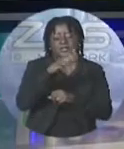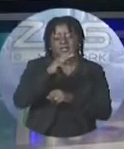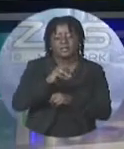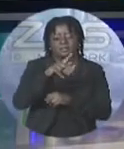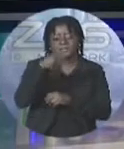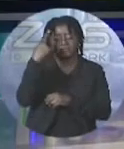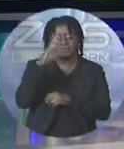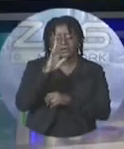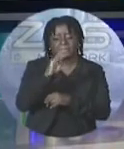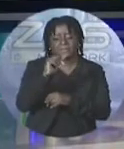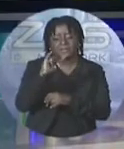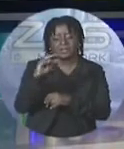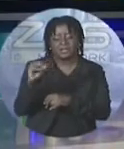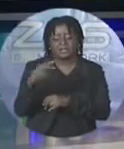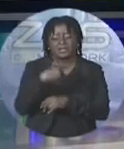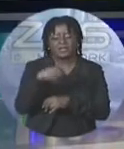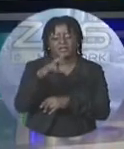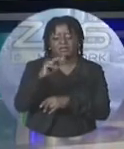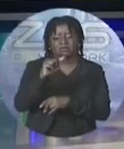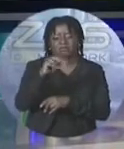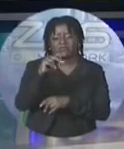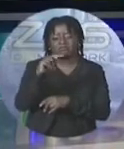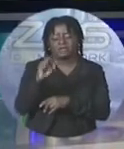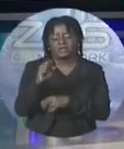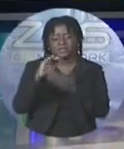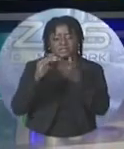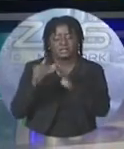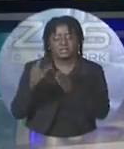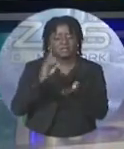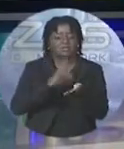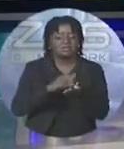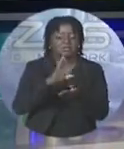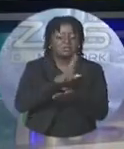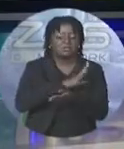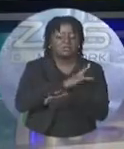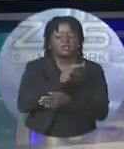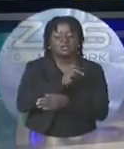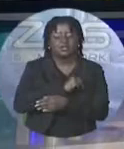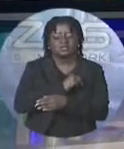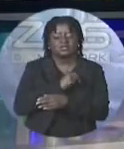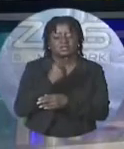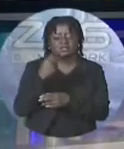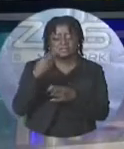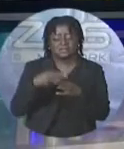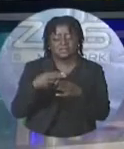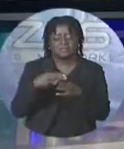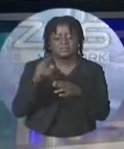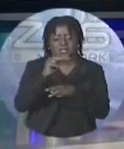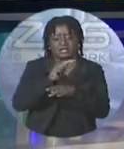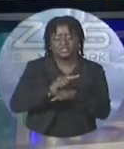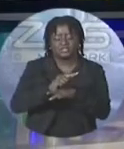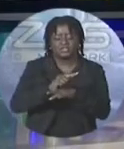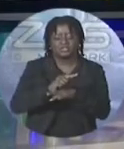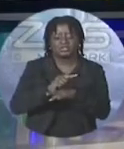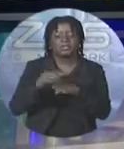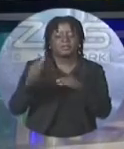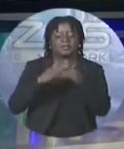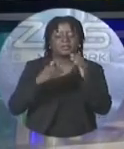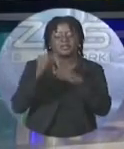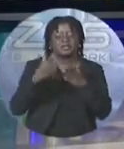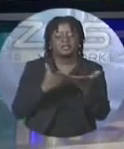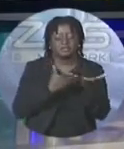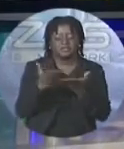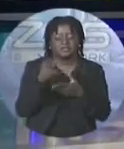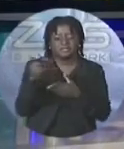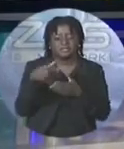and Grantstown, Dr. Bernard Nottage, who was hailed as a nation builder and one who served his country with distinction until the